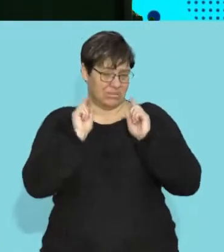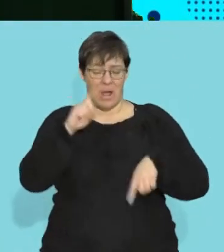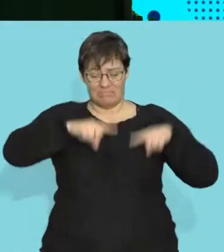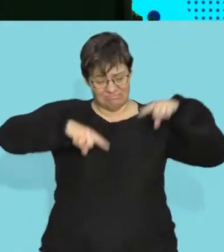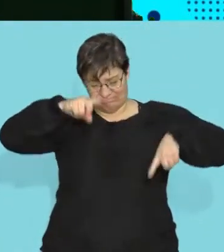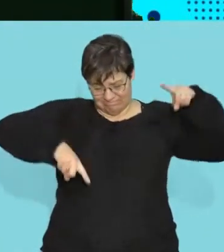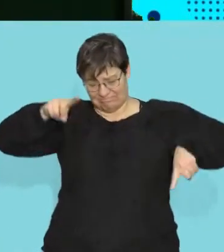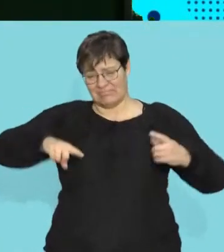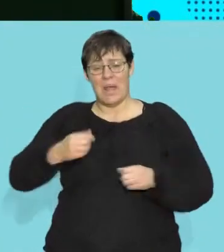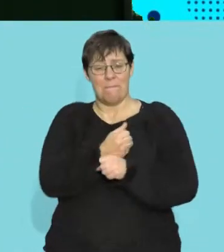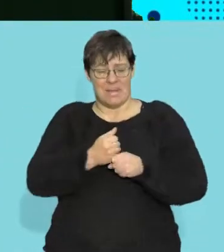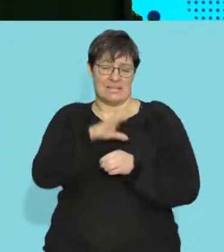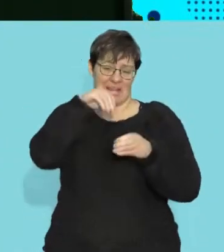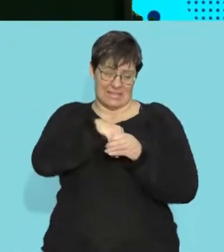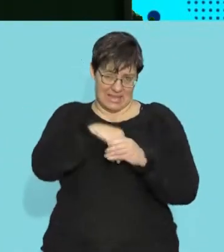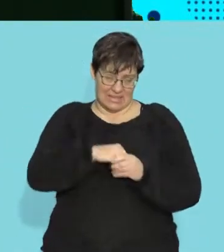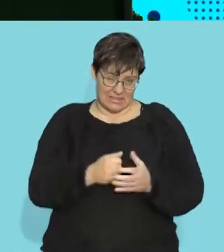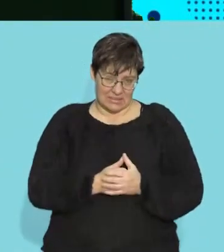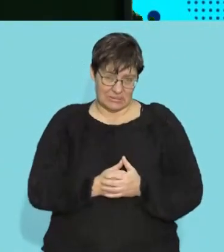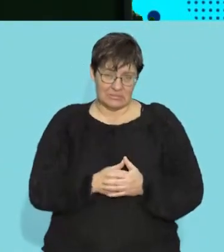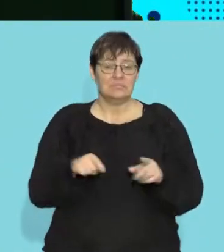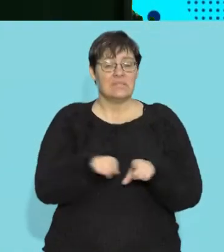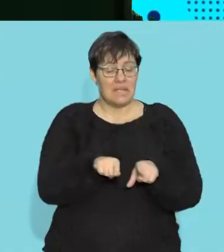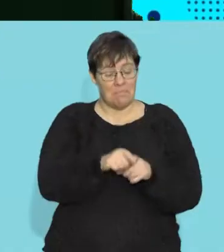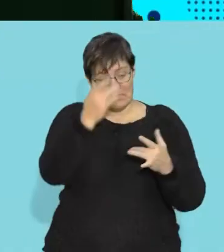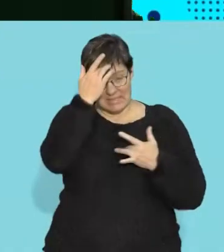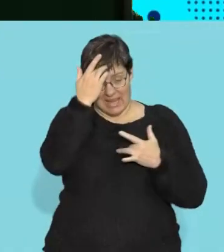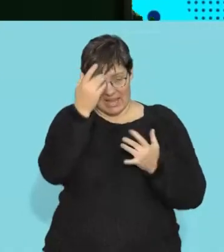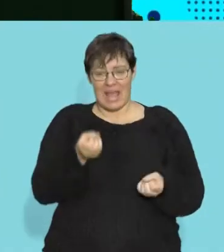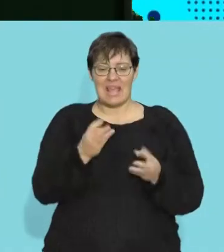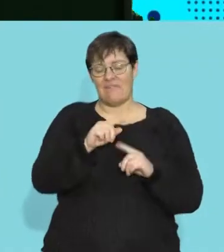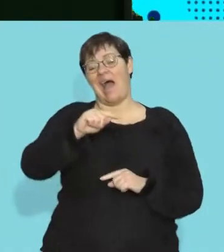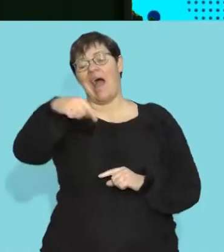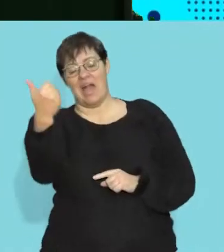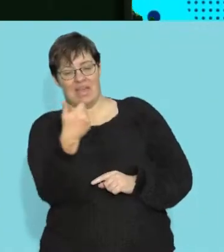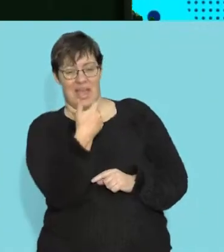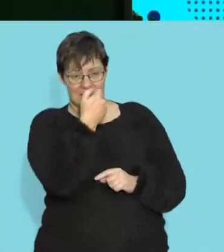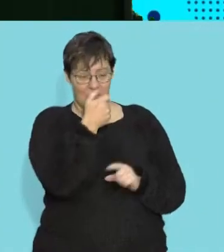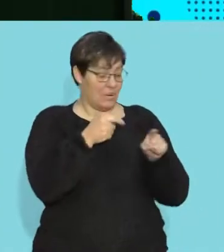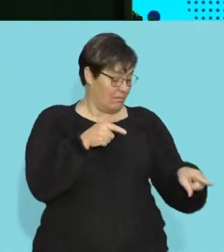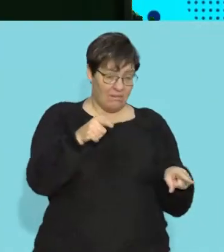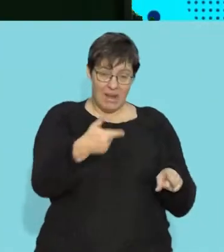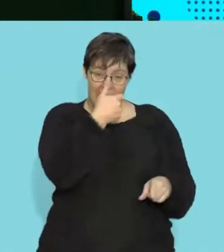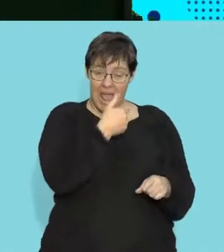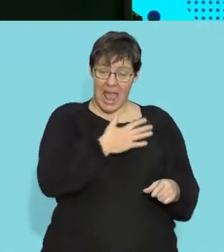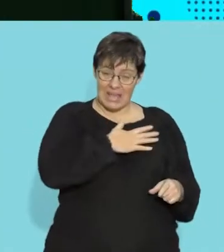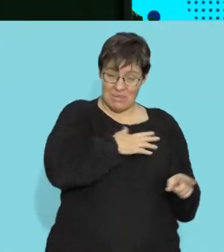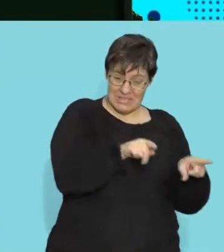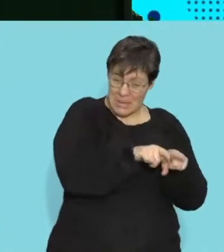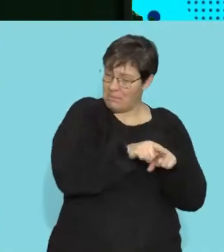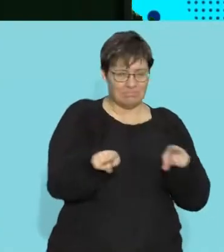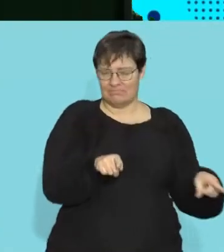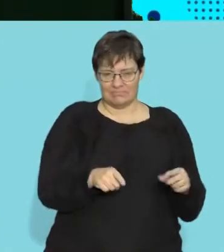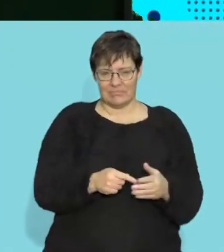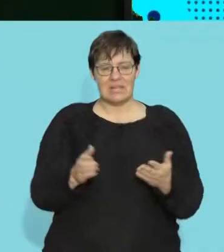you're sick, you can also get an inhaler, but it's different from those who have asthma. Okay, sometimes children grow out of